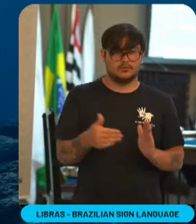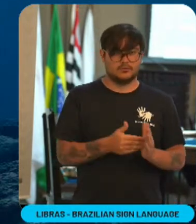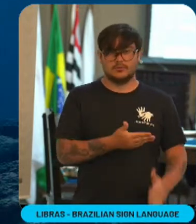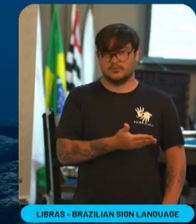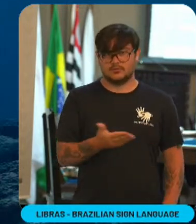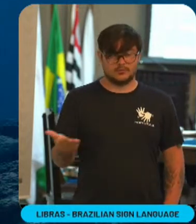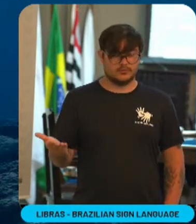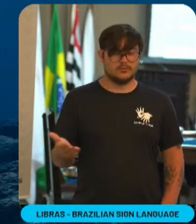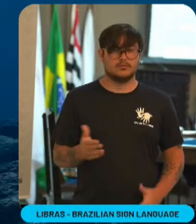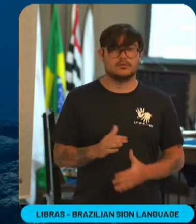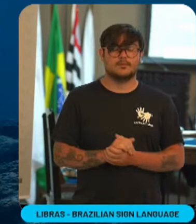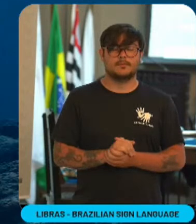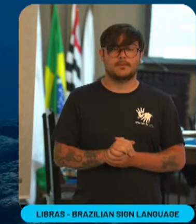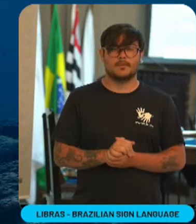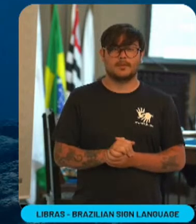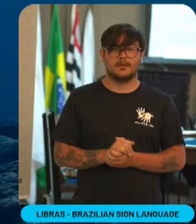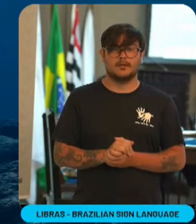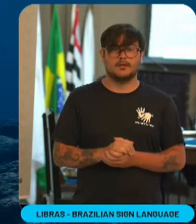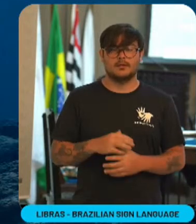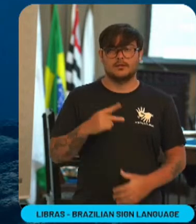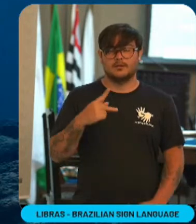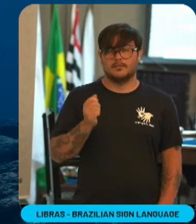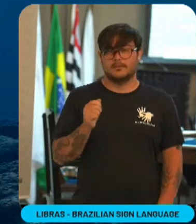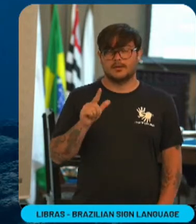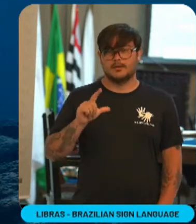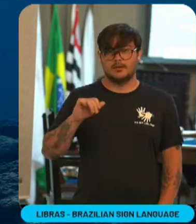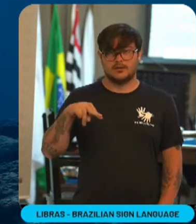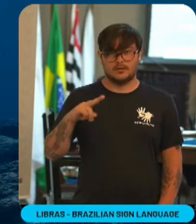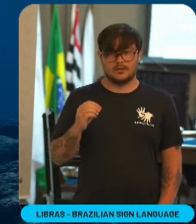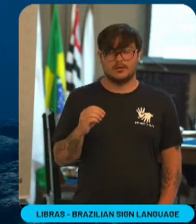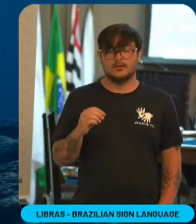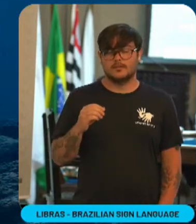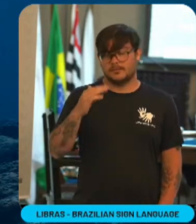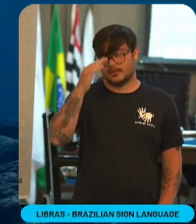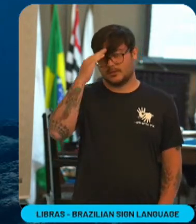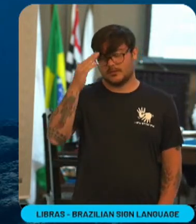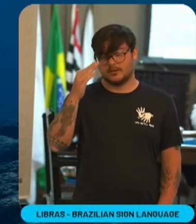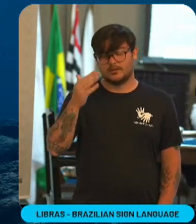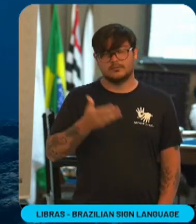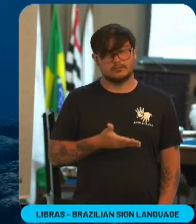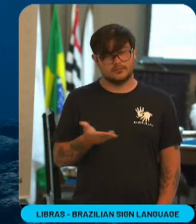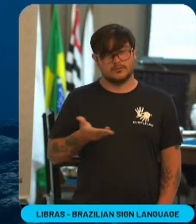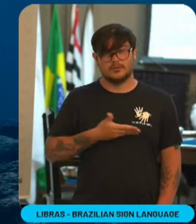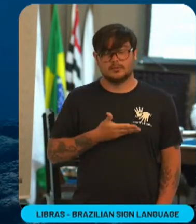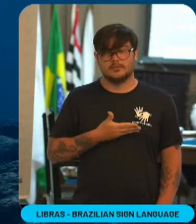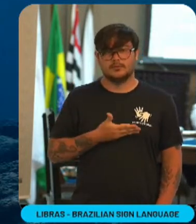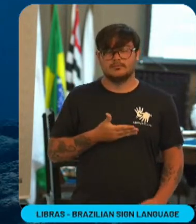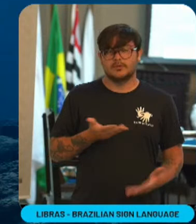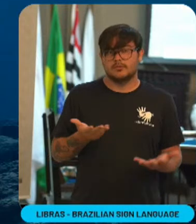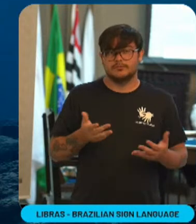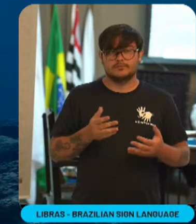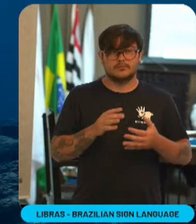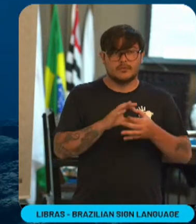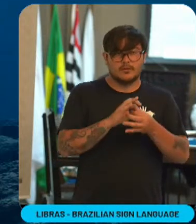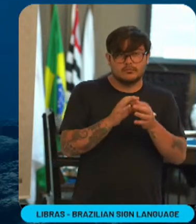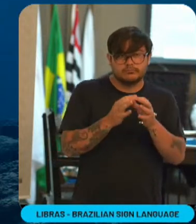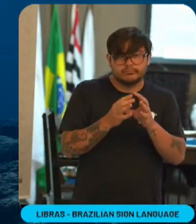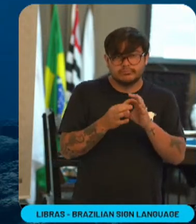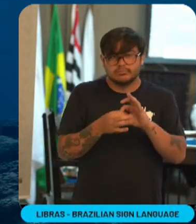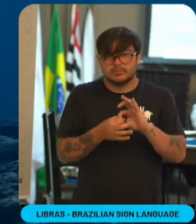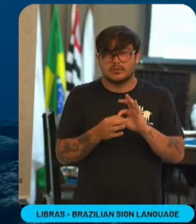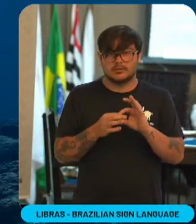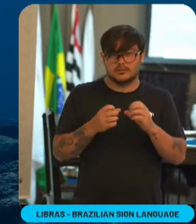Good afternoon, everyone. Good afternoon, Paulina and my dear colleagues here in the